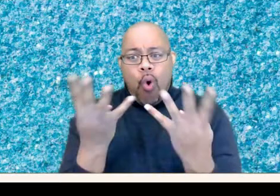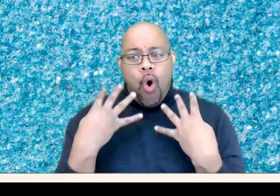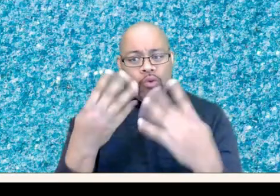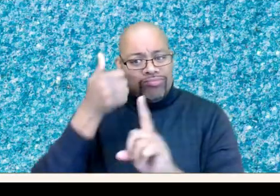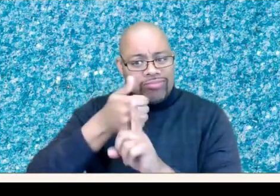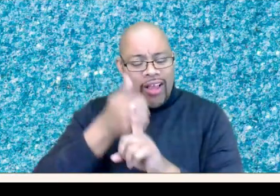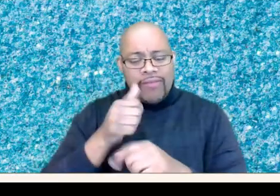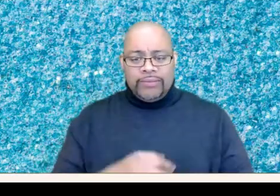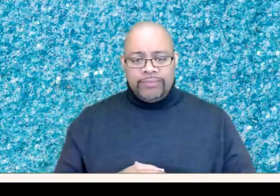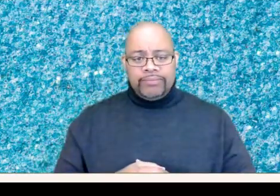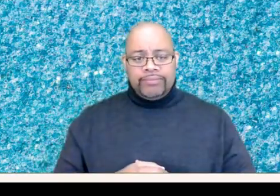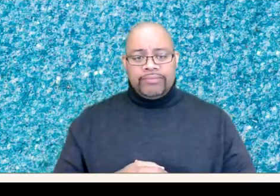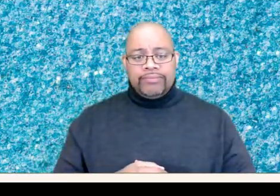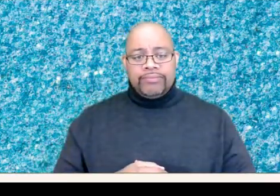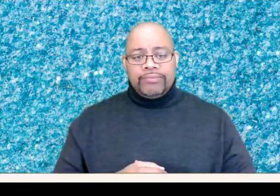itself.